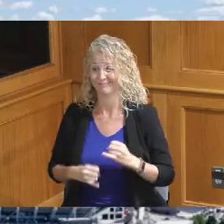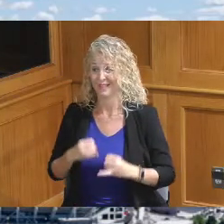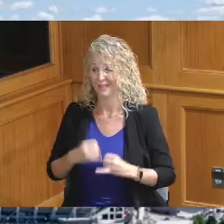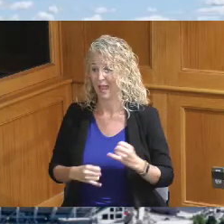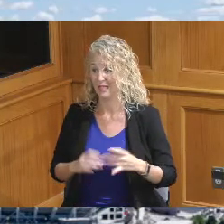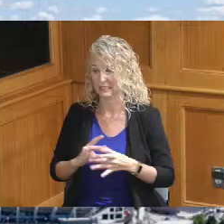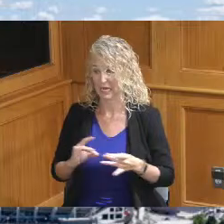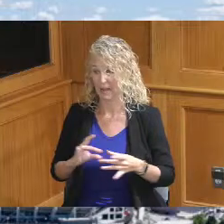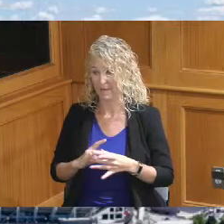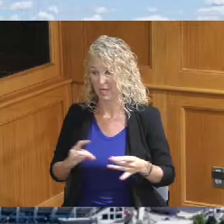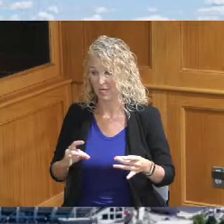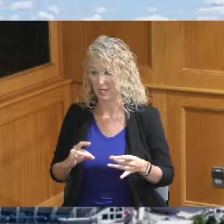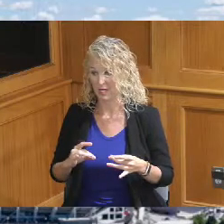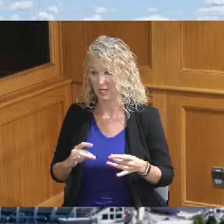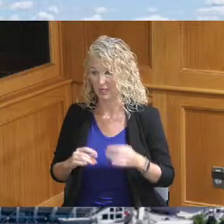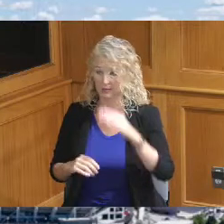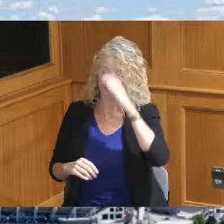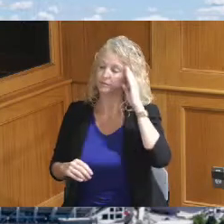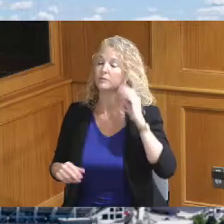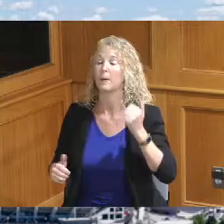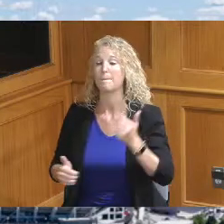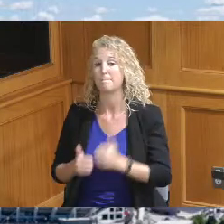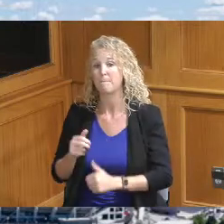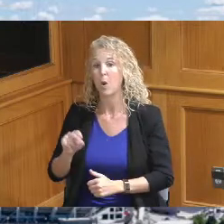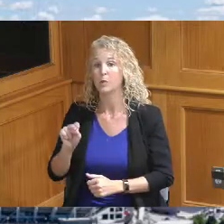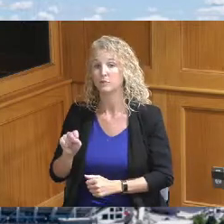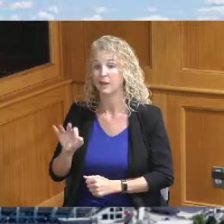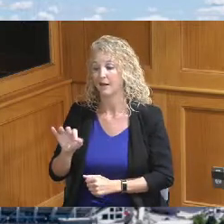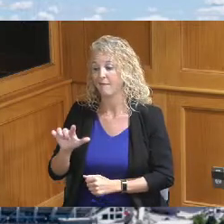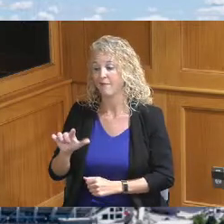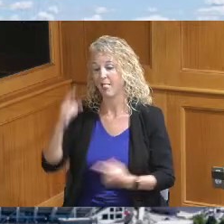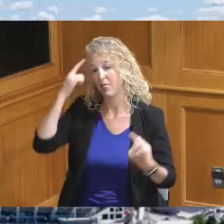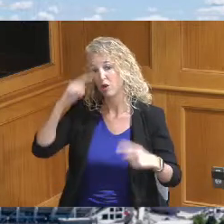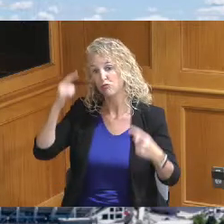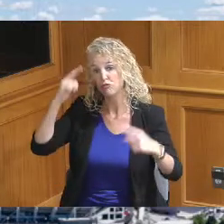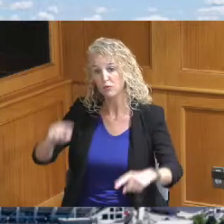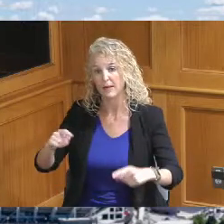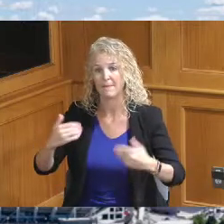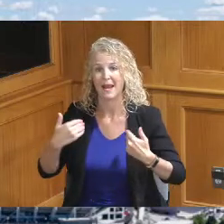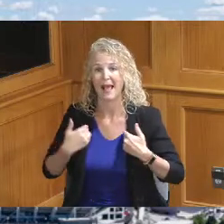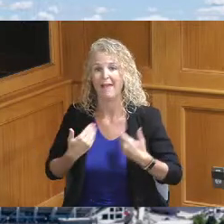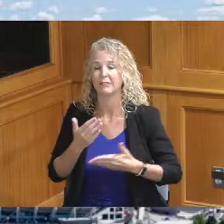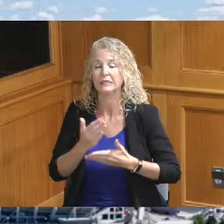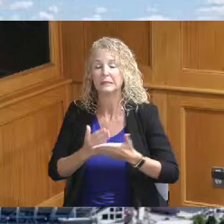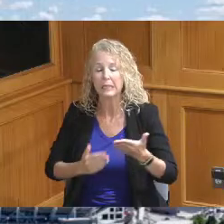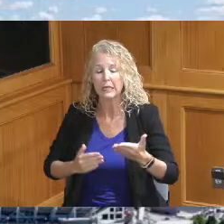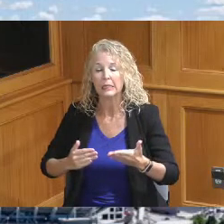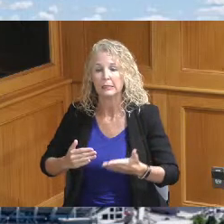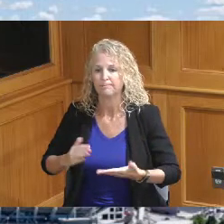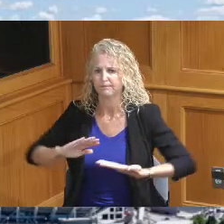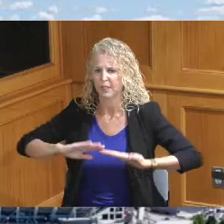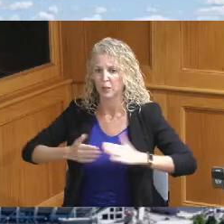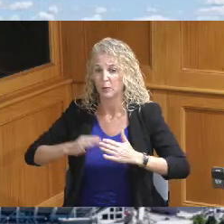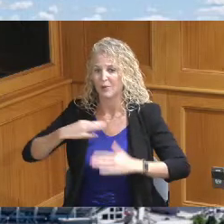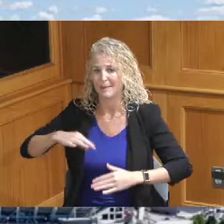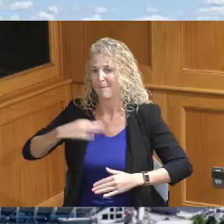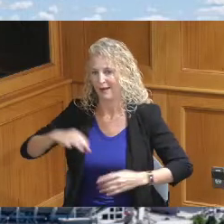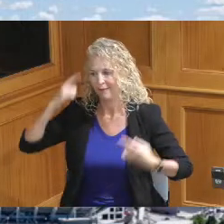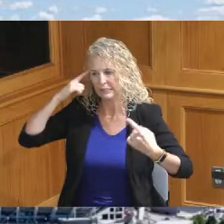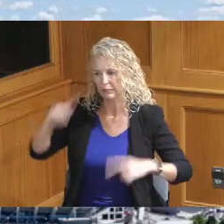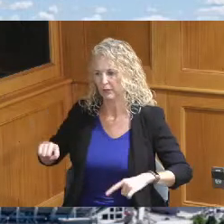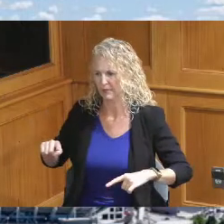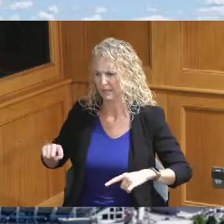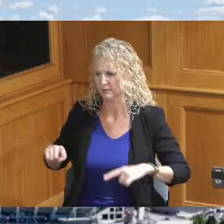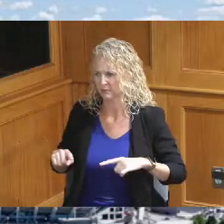Finally, commissioners, most NFL agreements today include some sort of community benefits agreement. The old lease did not.